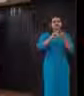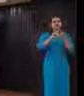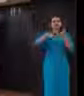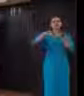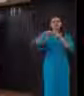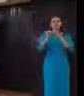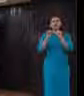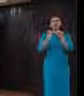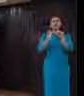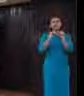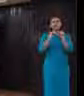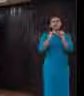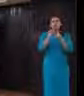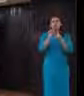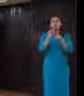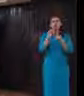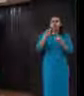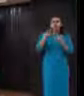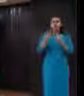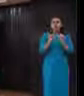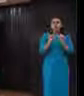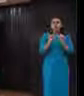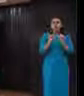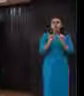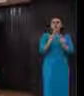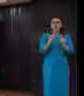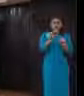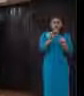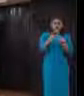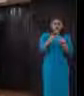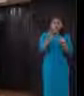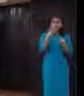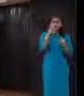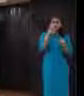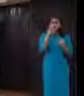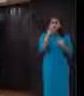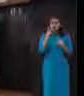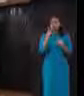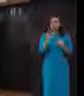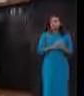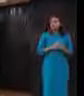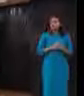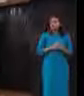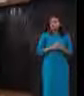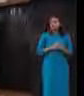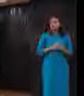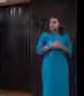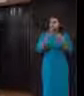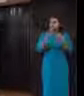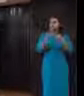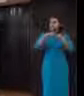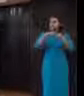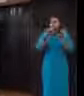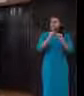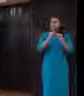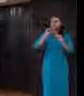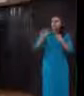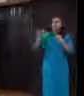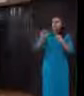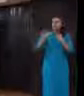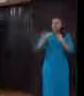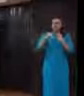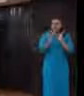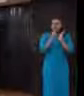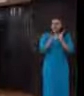resisted an incursion. Also, unlike the Northwest frontier, Jammu and Kashmir had been subjected